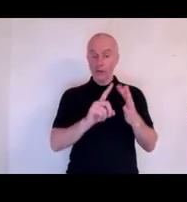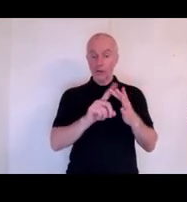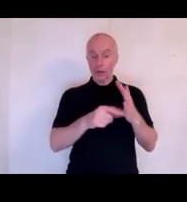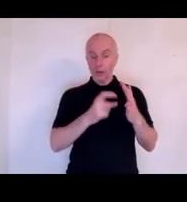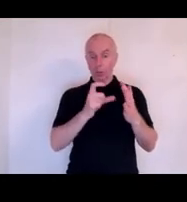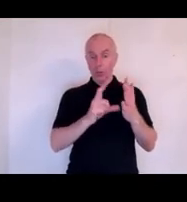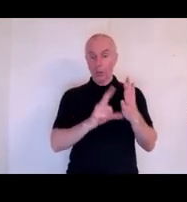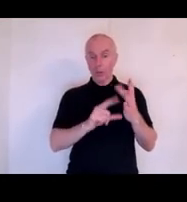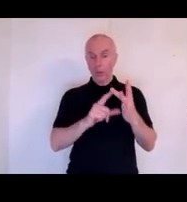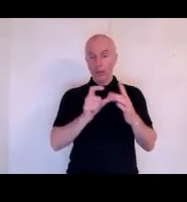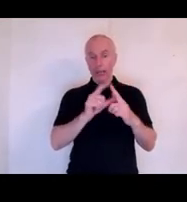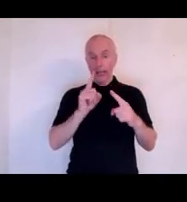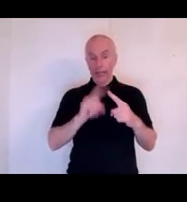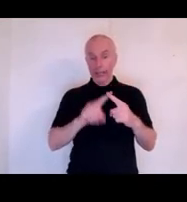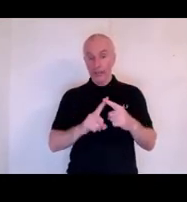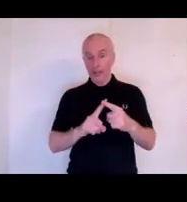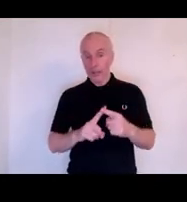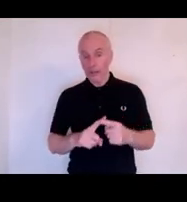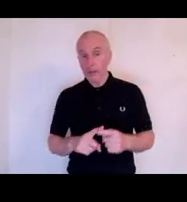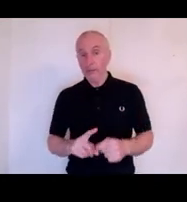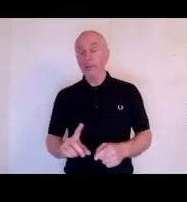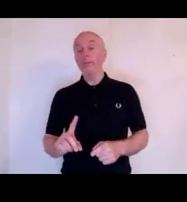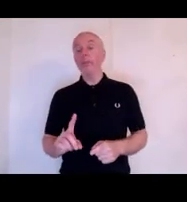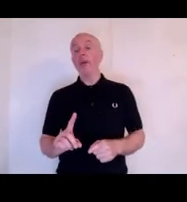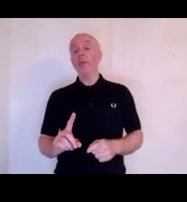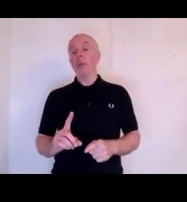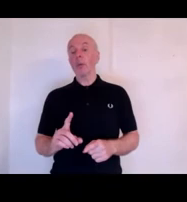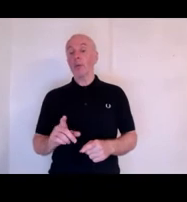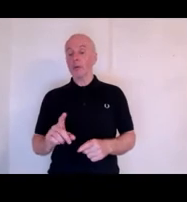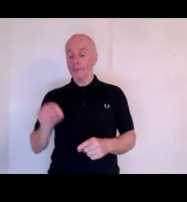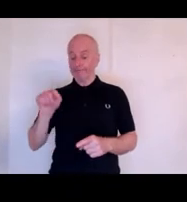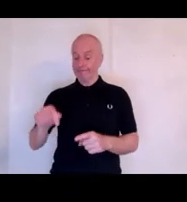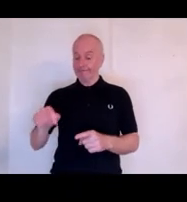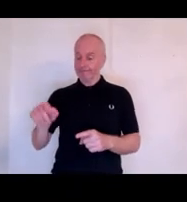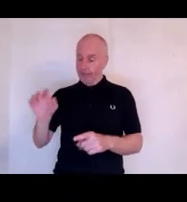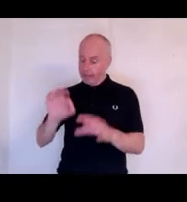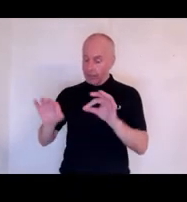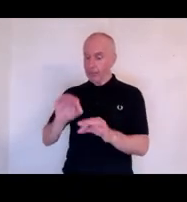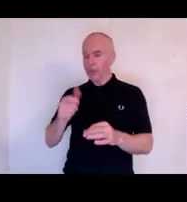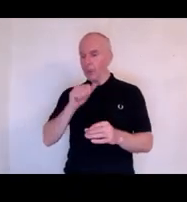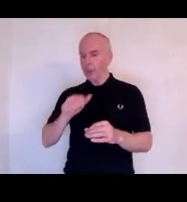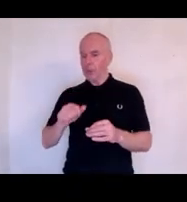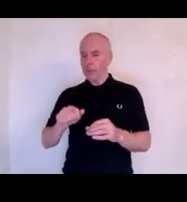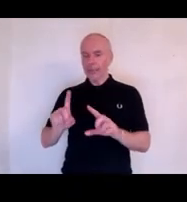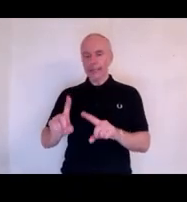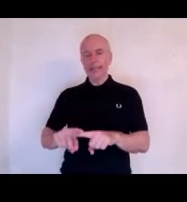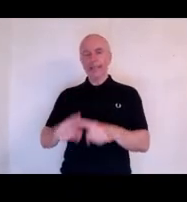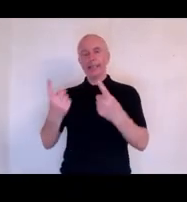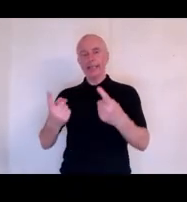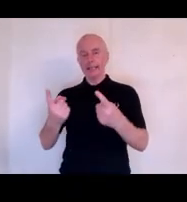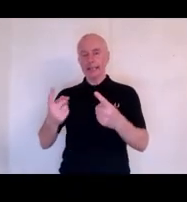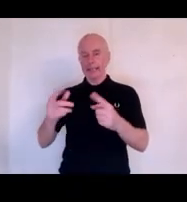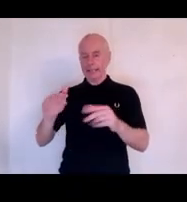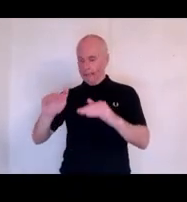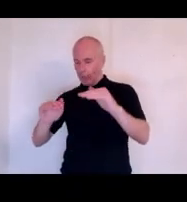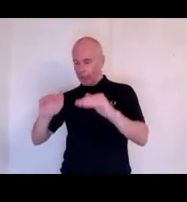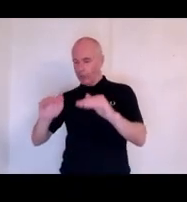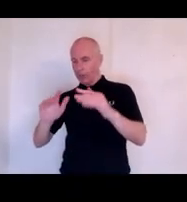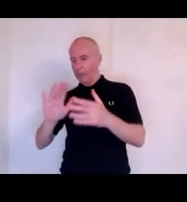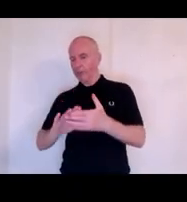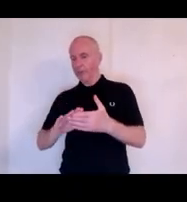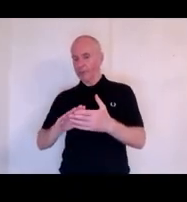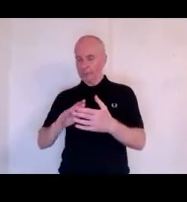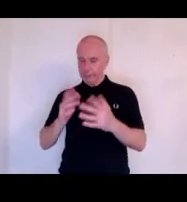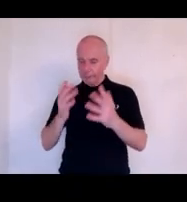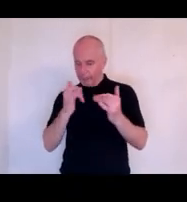make something called differential measurements. And a differential measurement essentially means that you're making multiple cross sections or